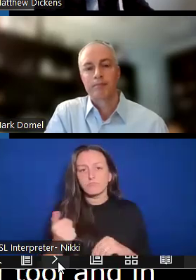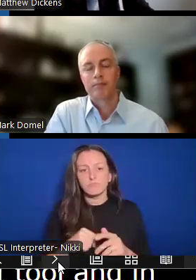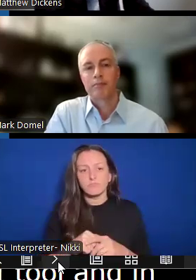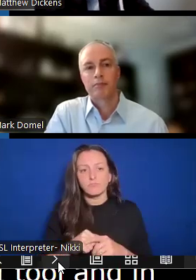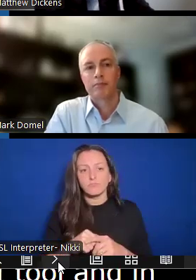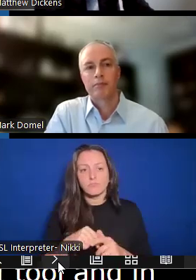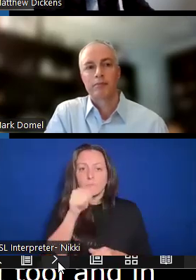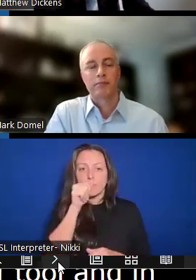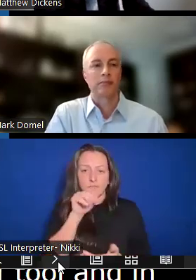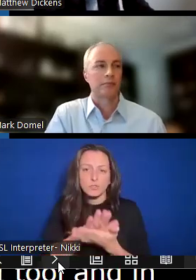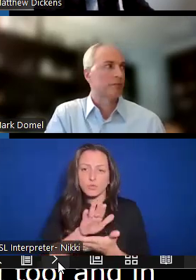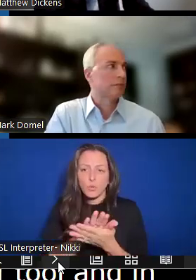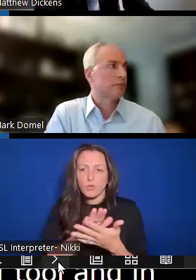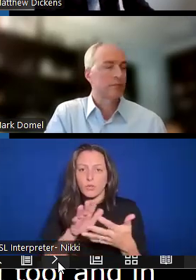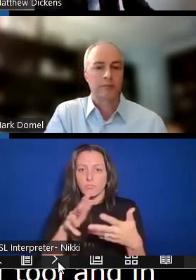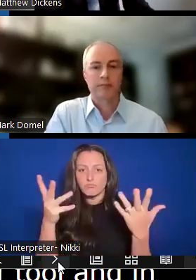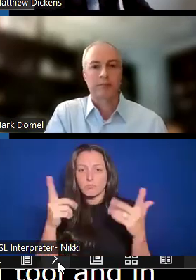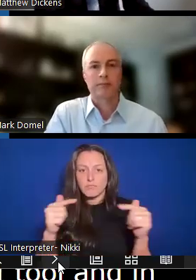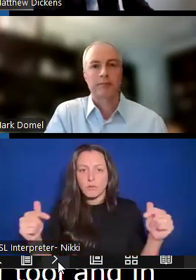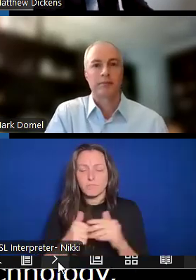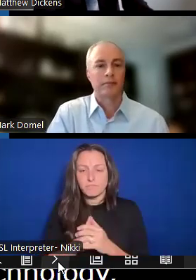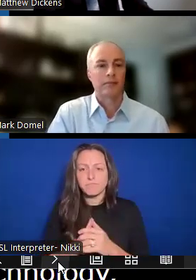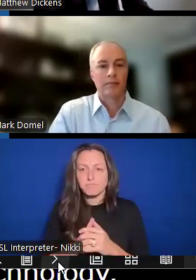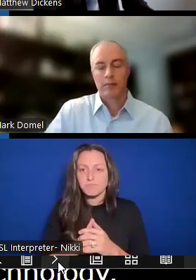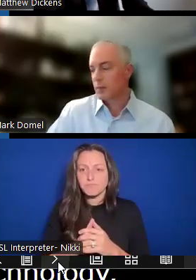your private school, etc. Um,